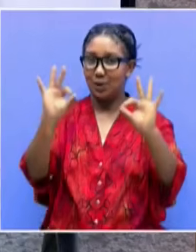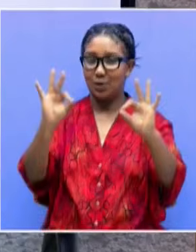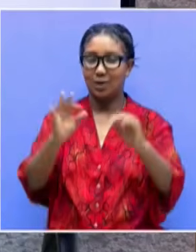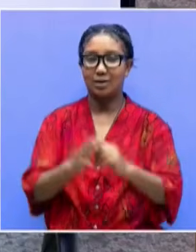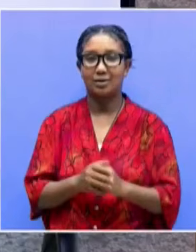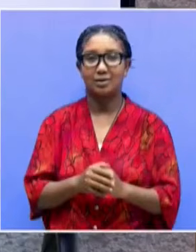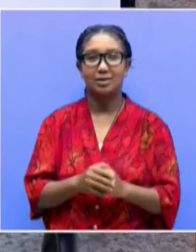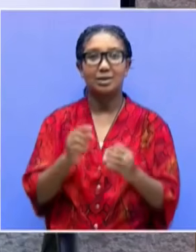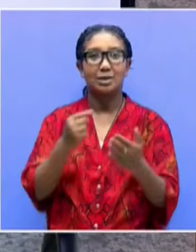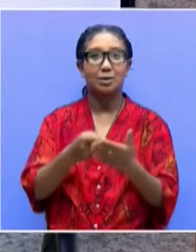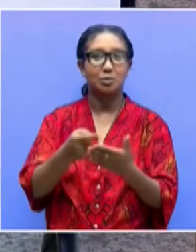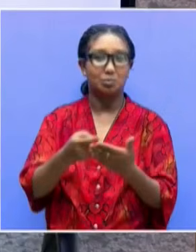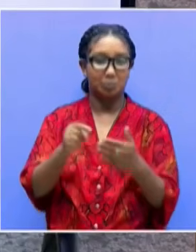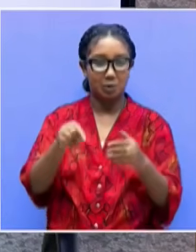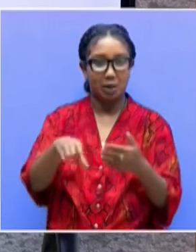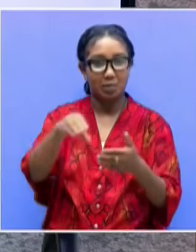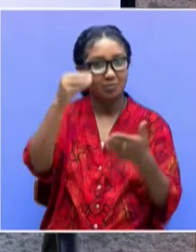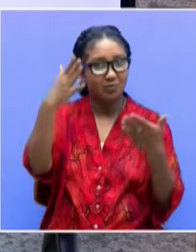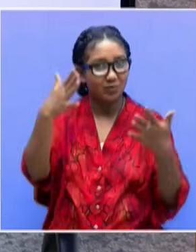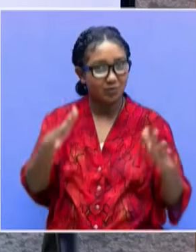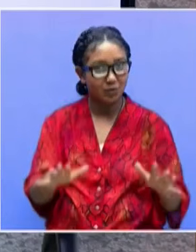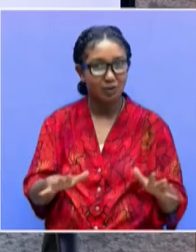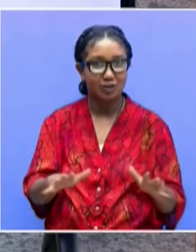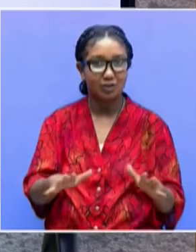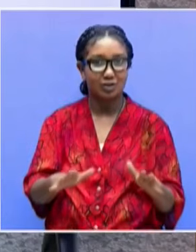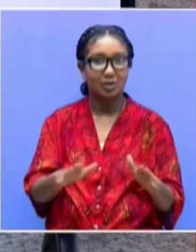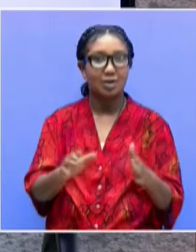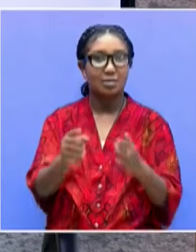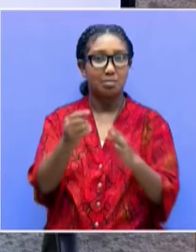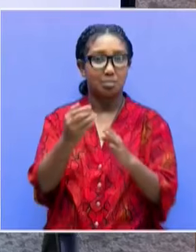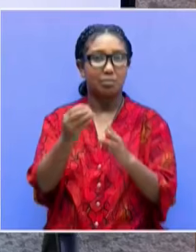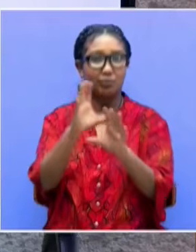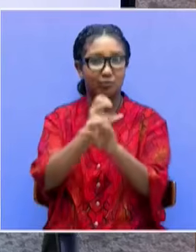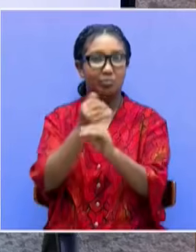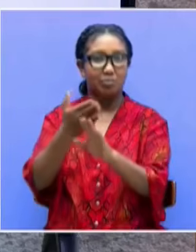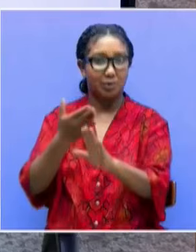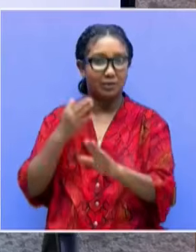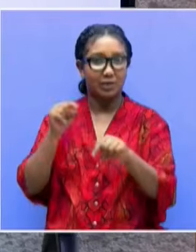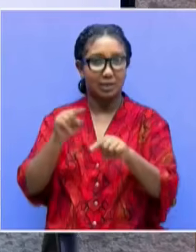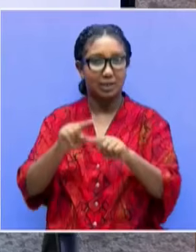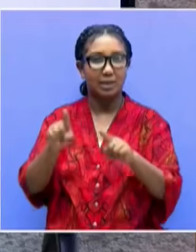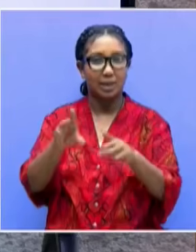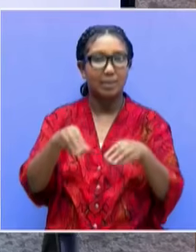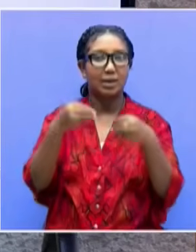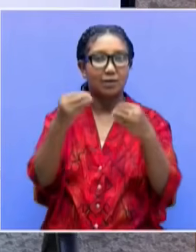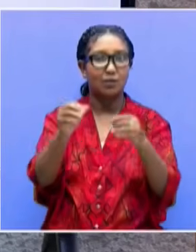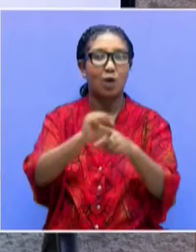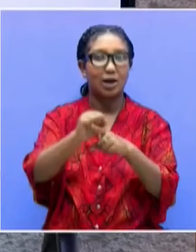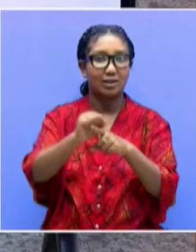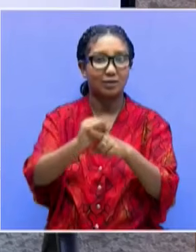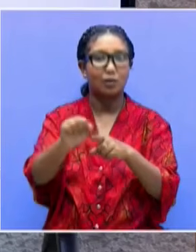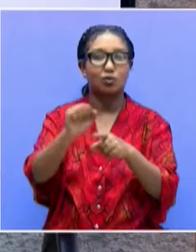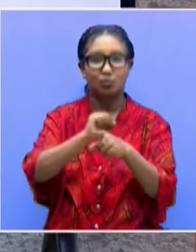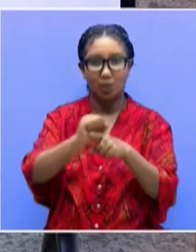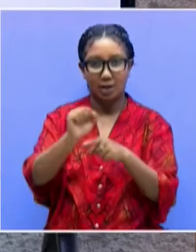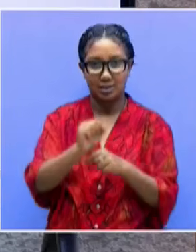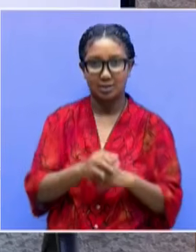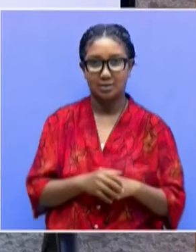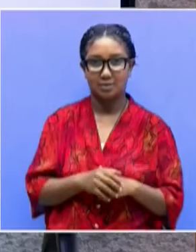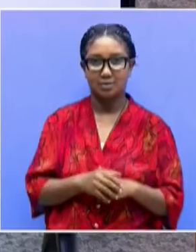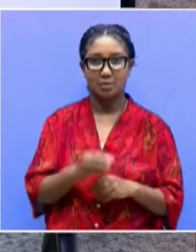so that was all what I have for today. But before I finish my lesson, let me give you an activity to practice.